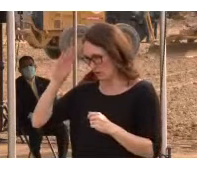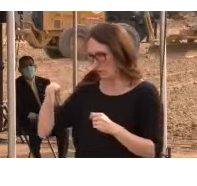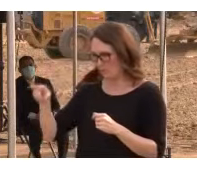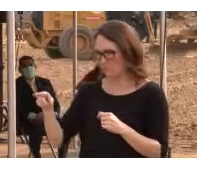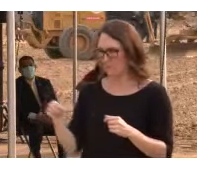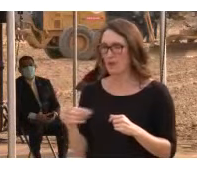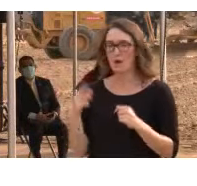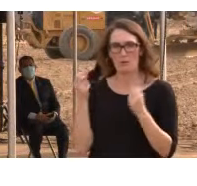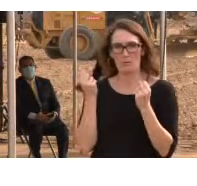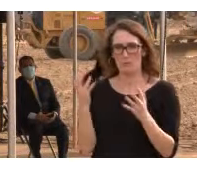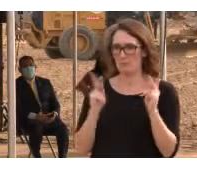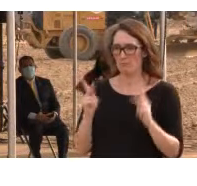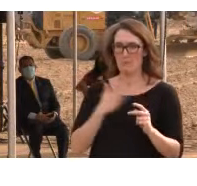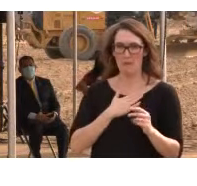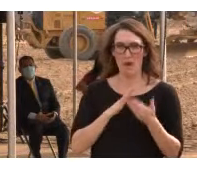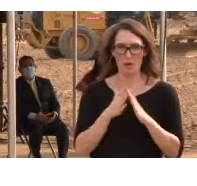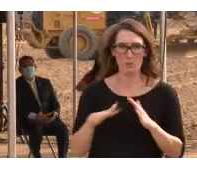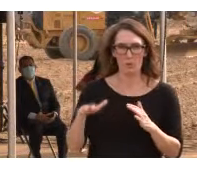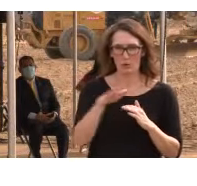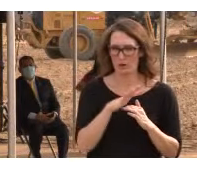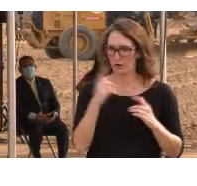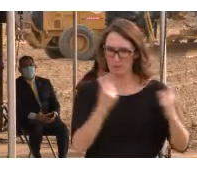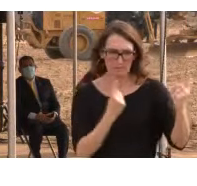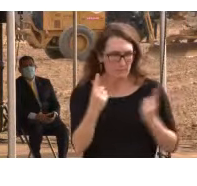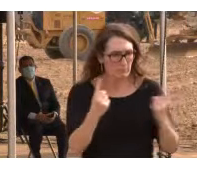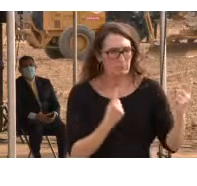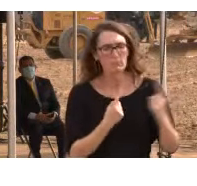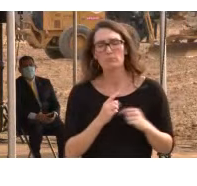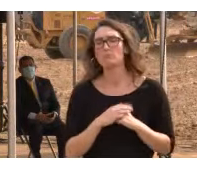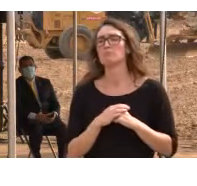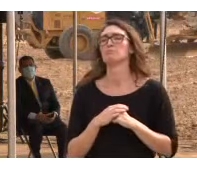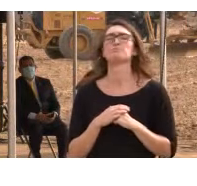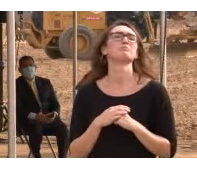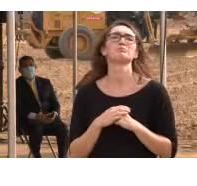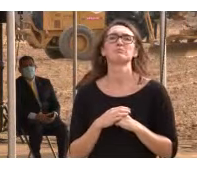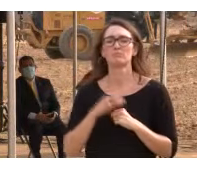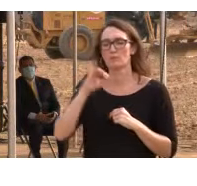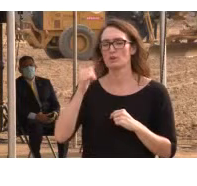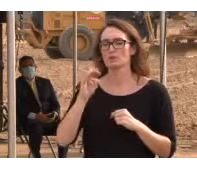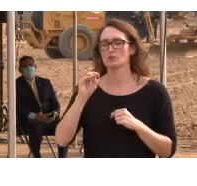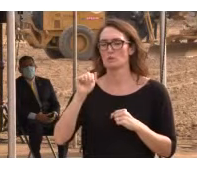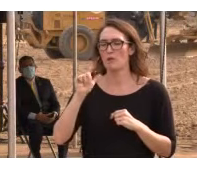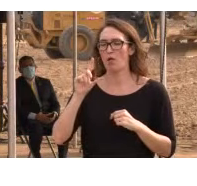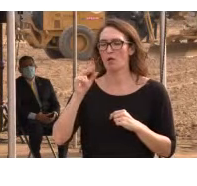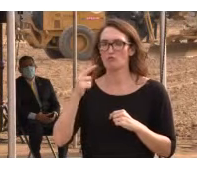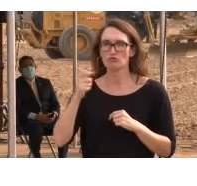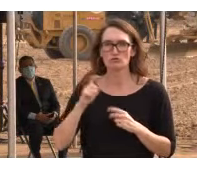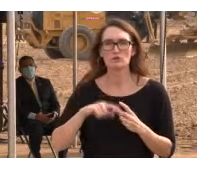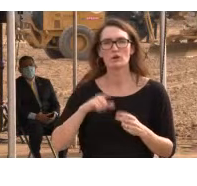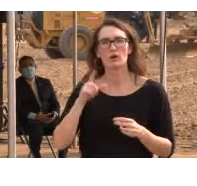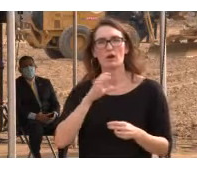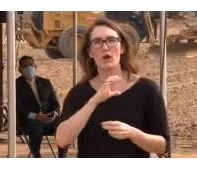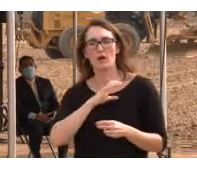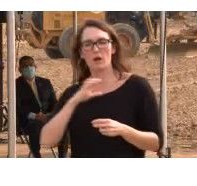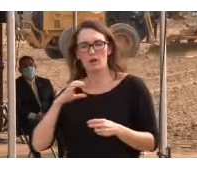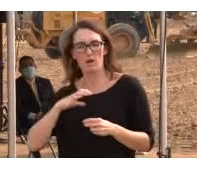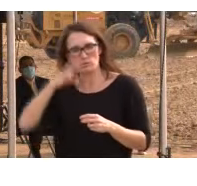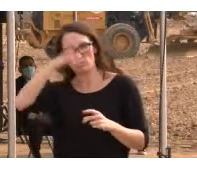a number of folks in my community have come to me, Jim Aldridge, Councilmember